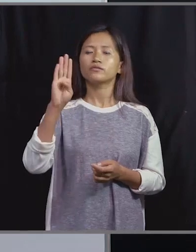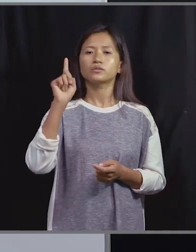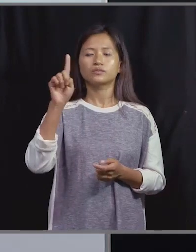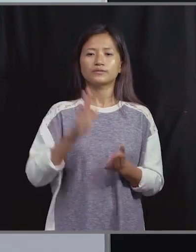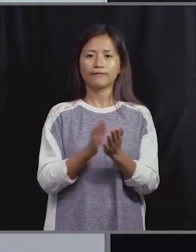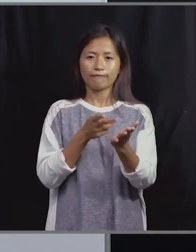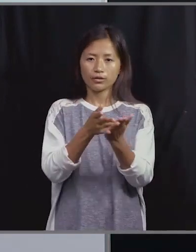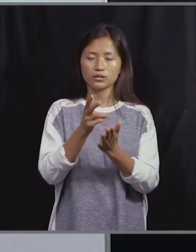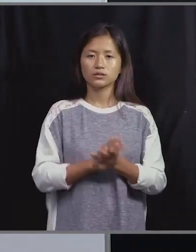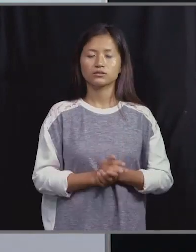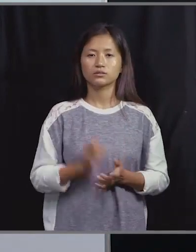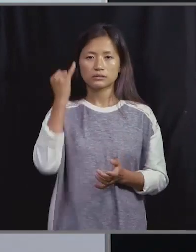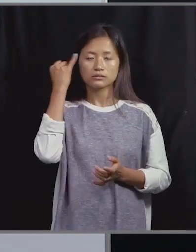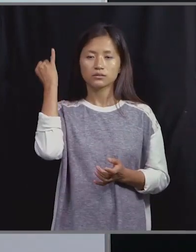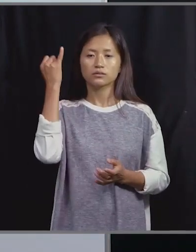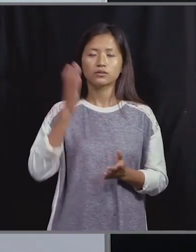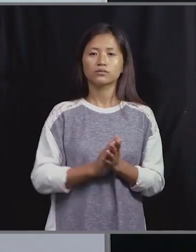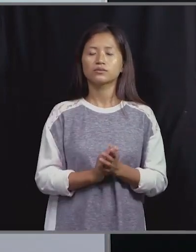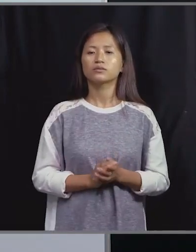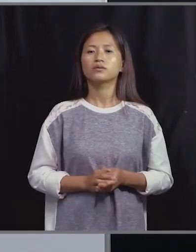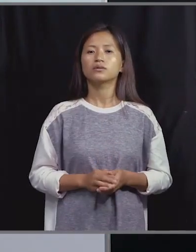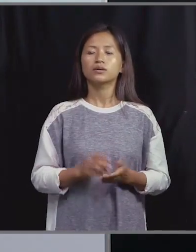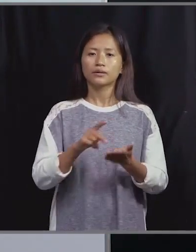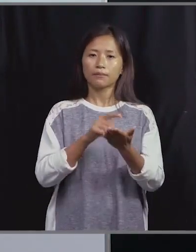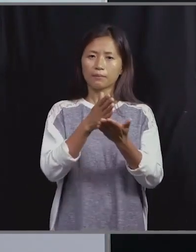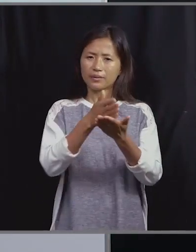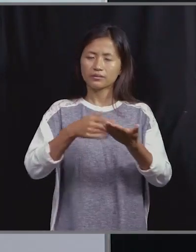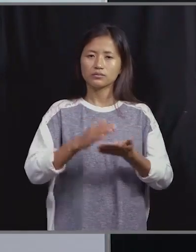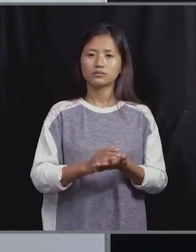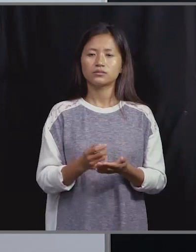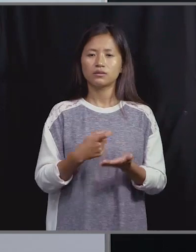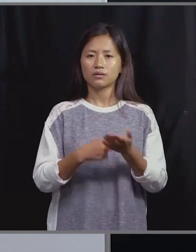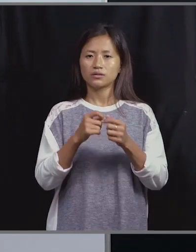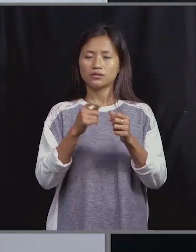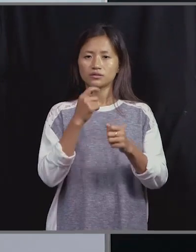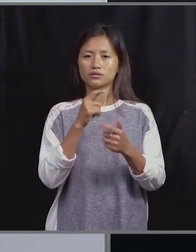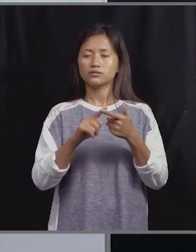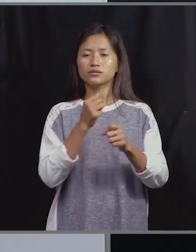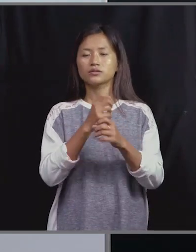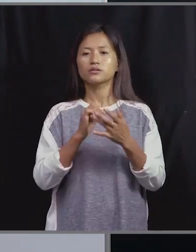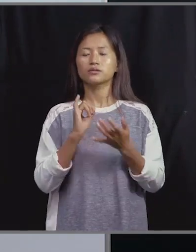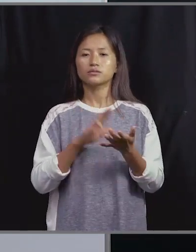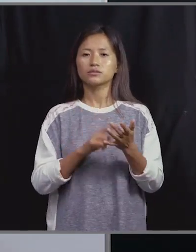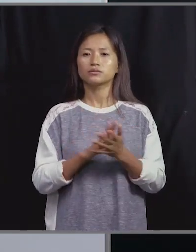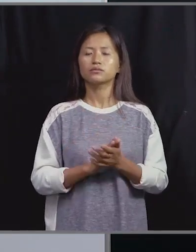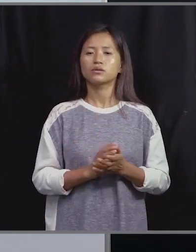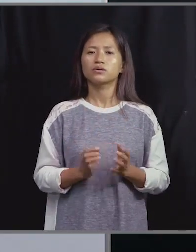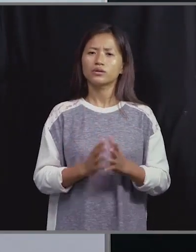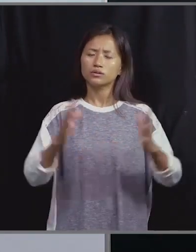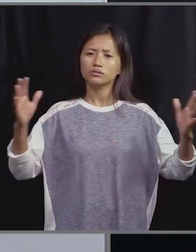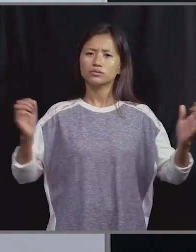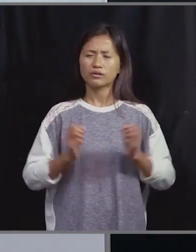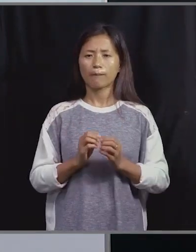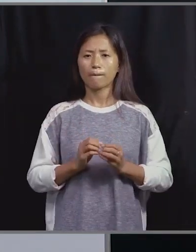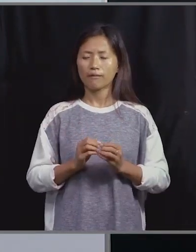imagine the number of villages in that particular region, that means this plot of land known as Damin-e-Ko is a huge or a